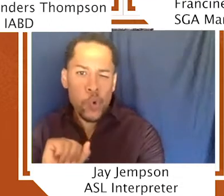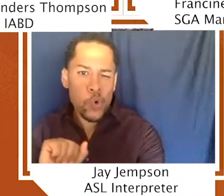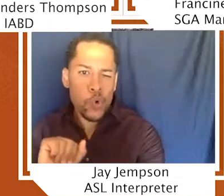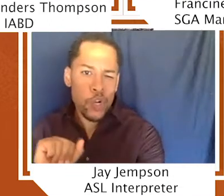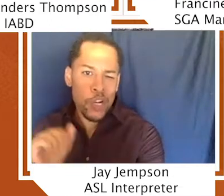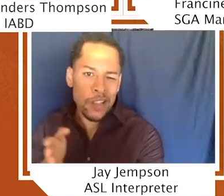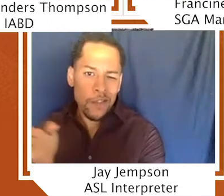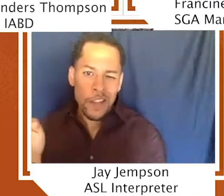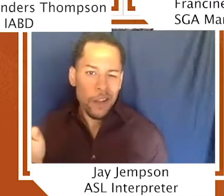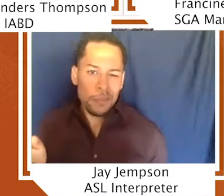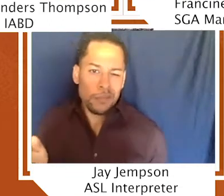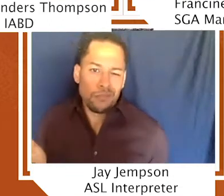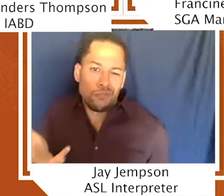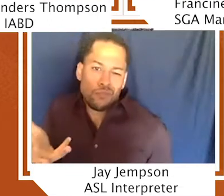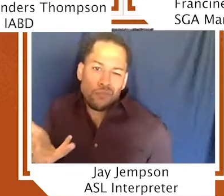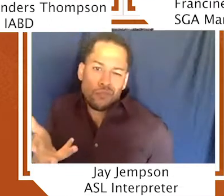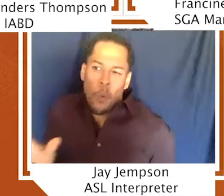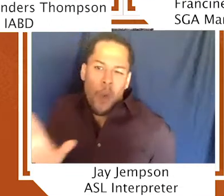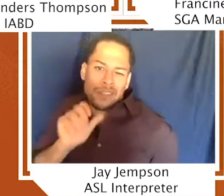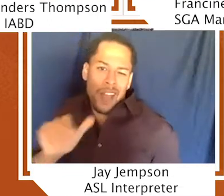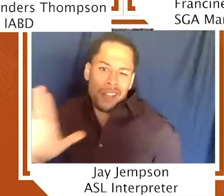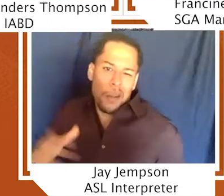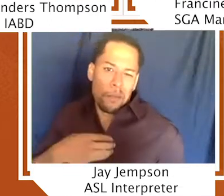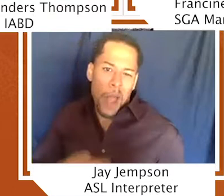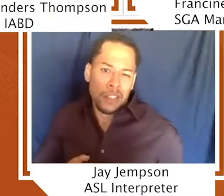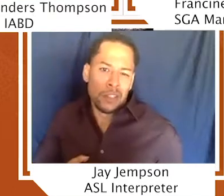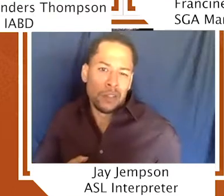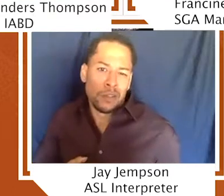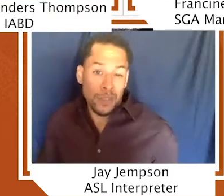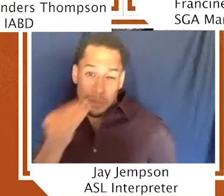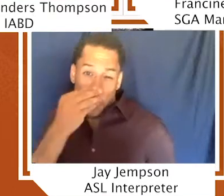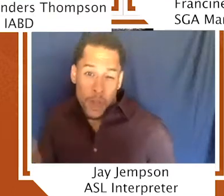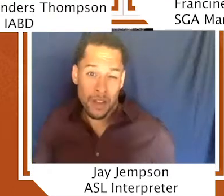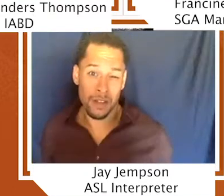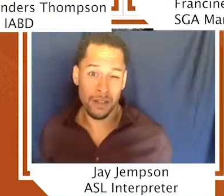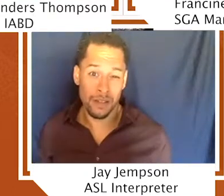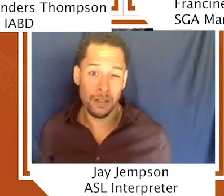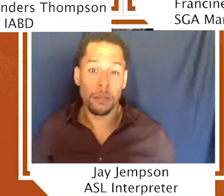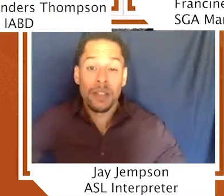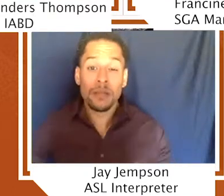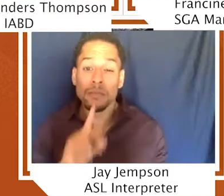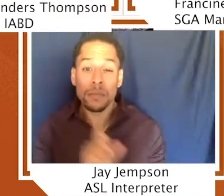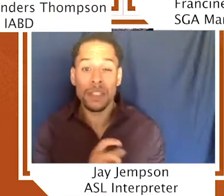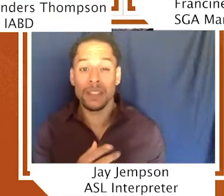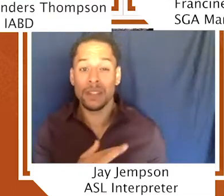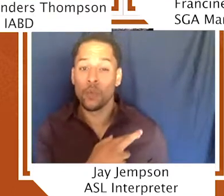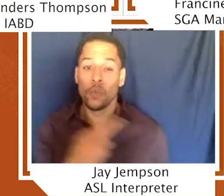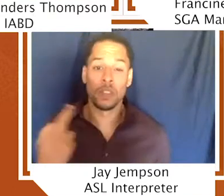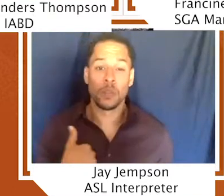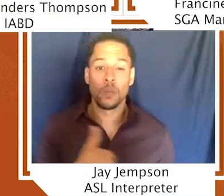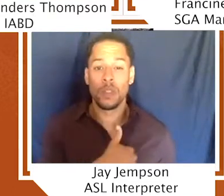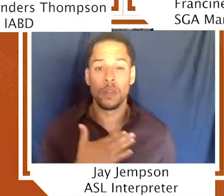Yeah, it's so true. But it's the risk that we're willing to take, because a lot of people cannot operate in that